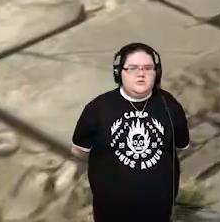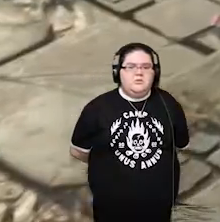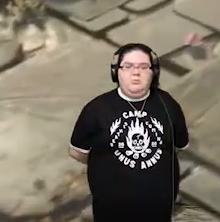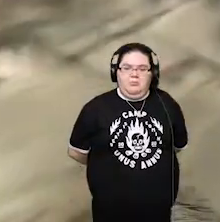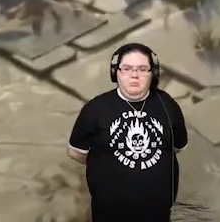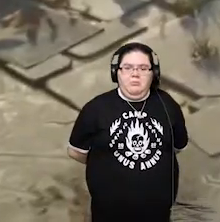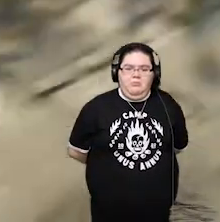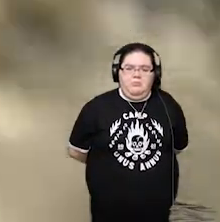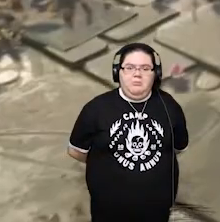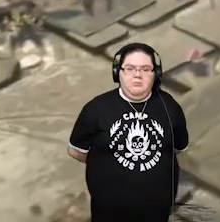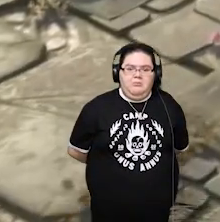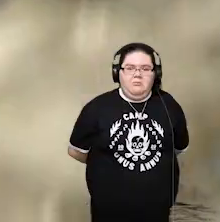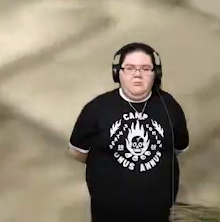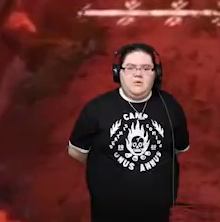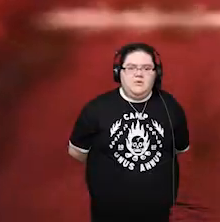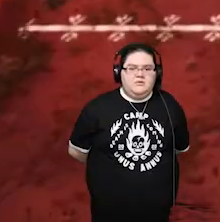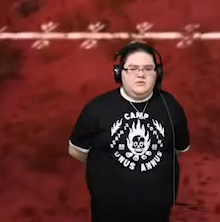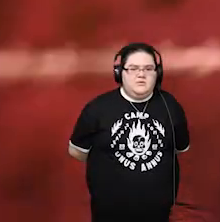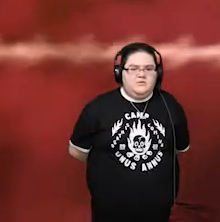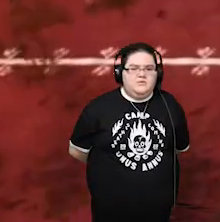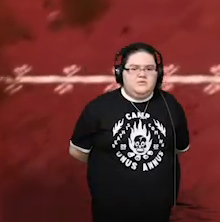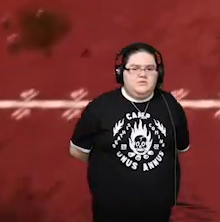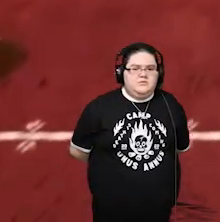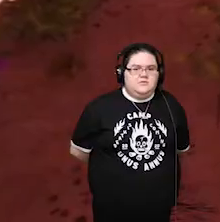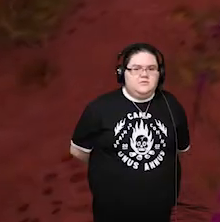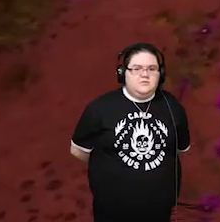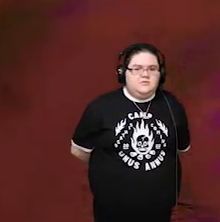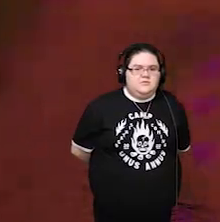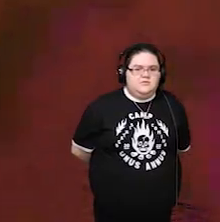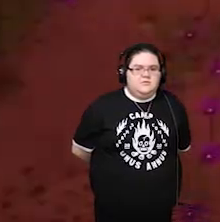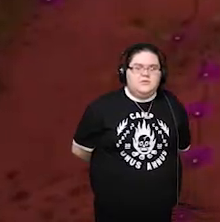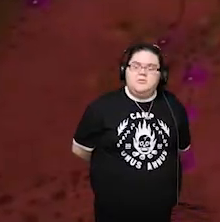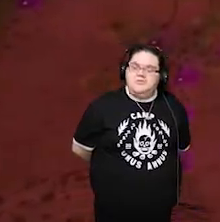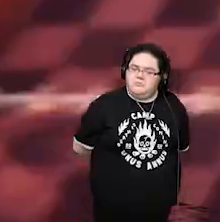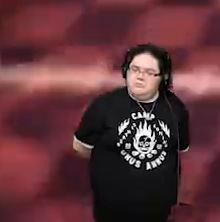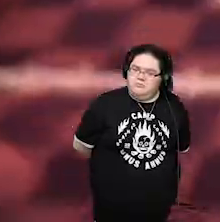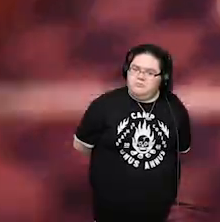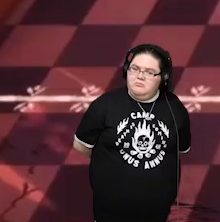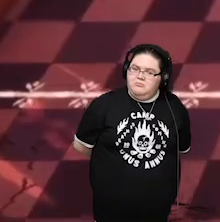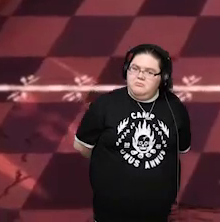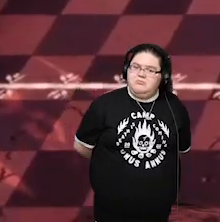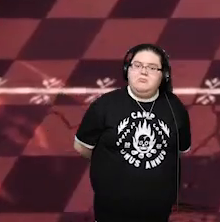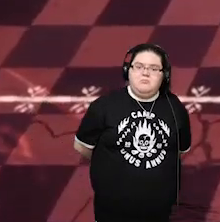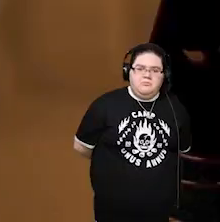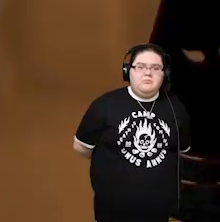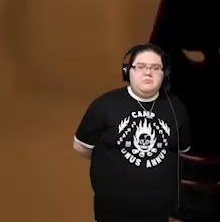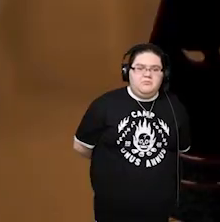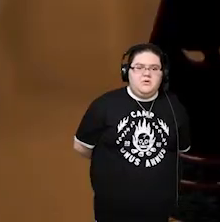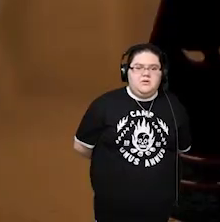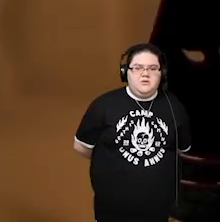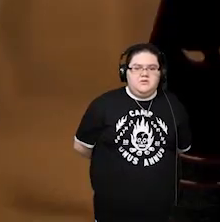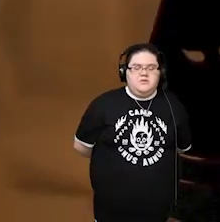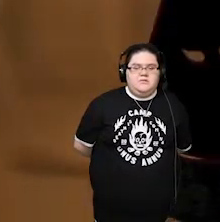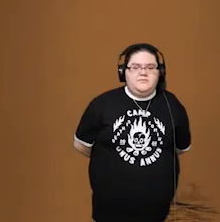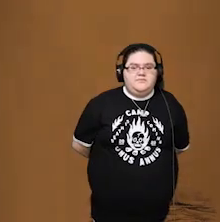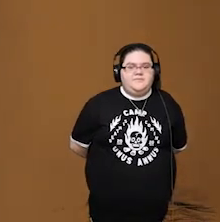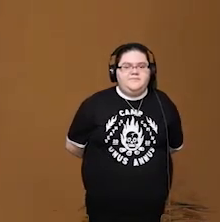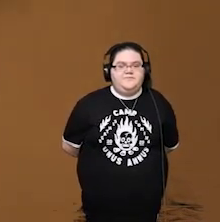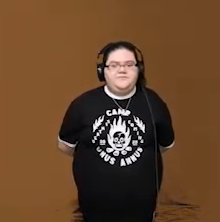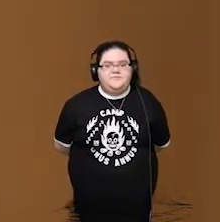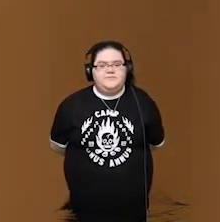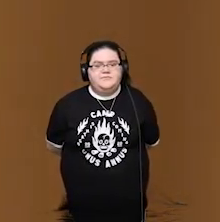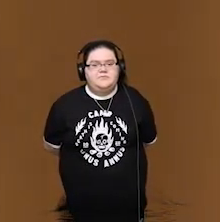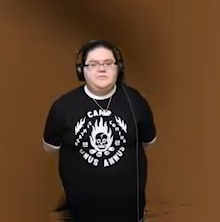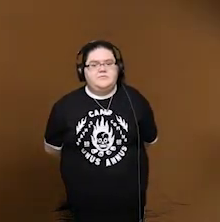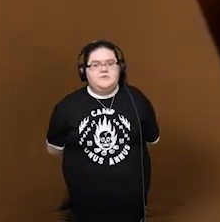great war. You play as Raji, who has taken it upon herself to find her brother and put an end to the reckless conflict. And you do this using the fluid and challenging